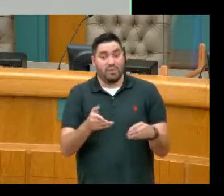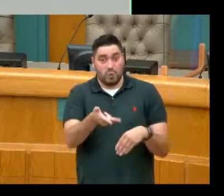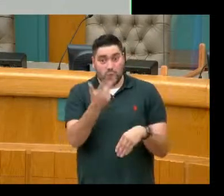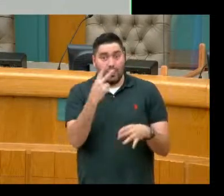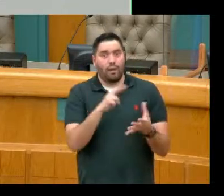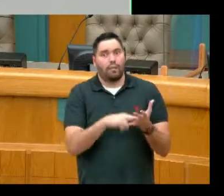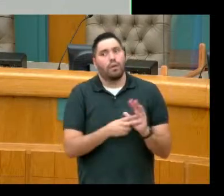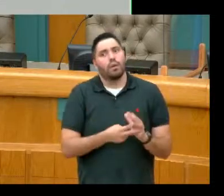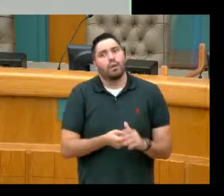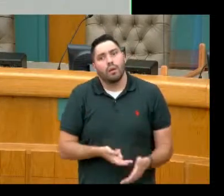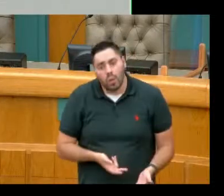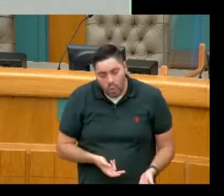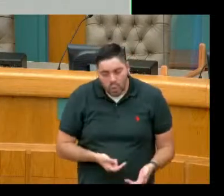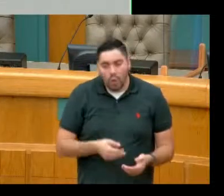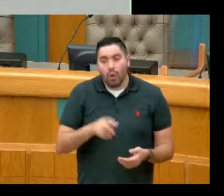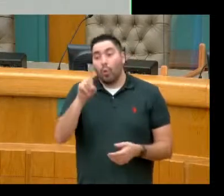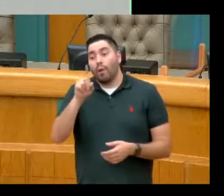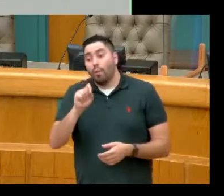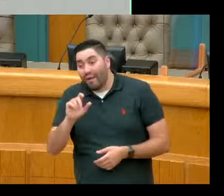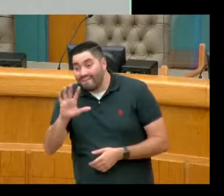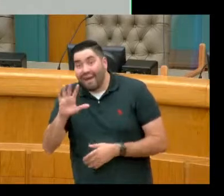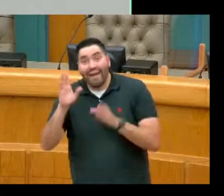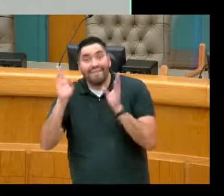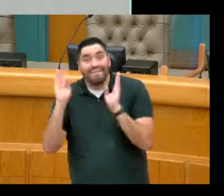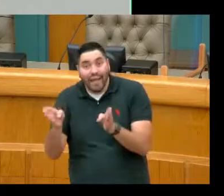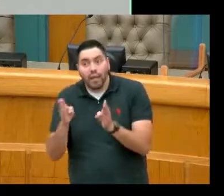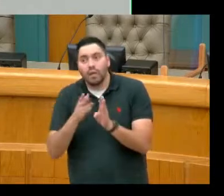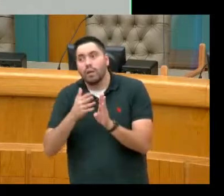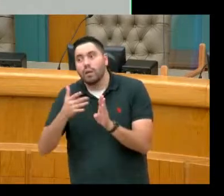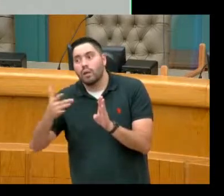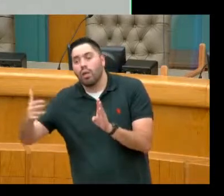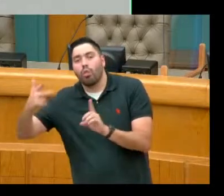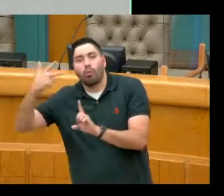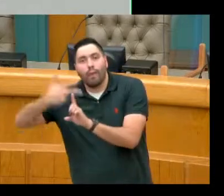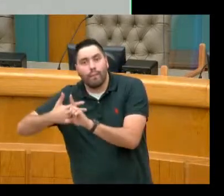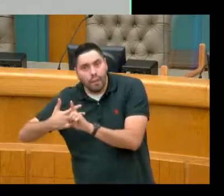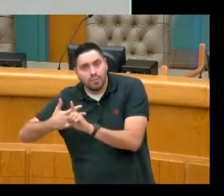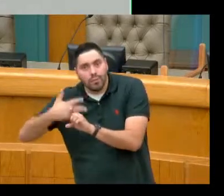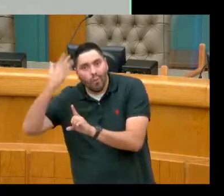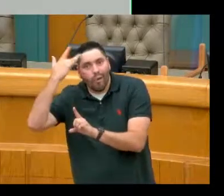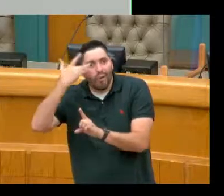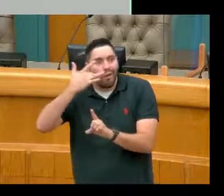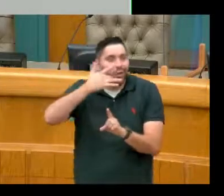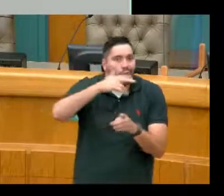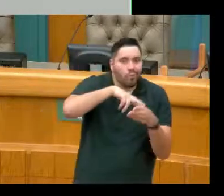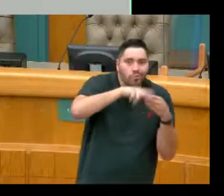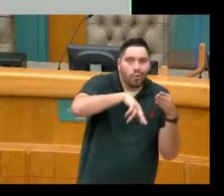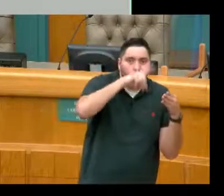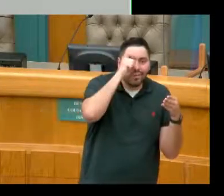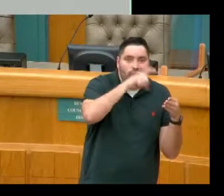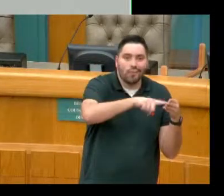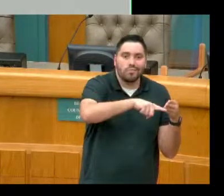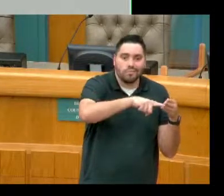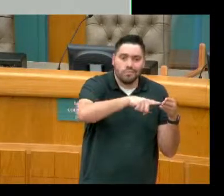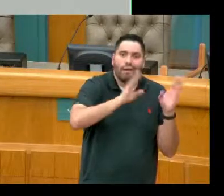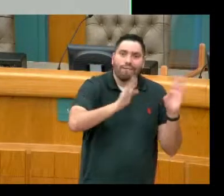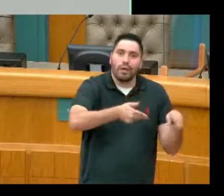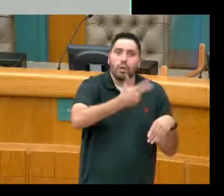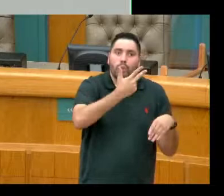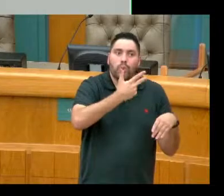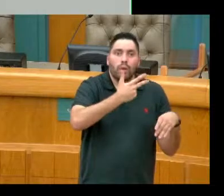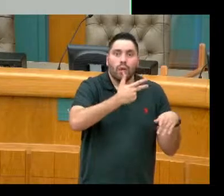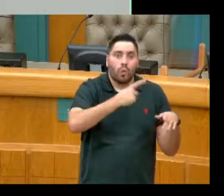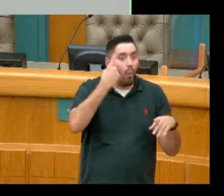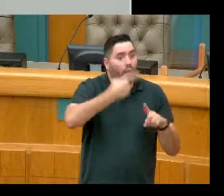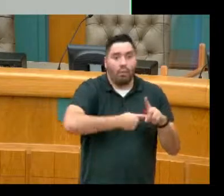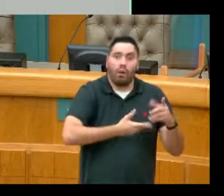Phase 3. And just to remind you, we were in Open Texas Phase 3 for 1 month before that was